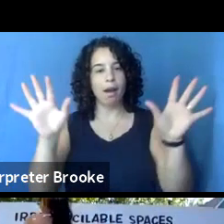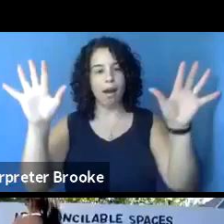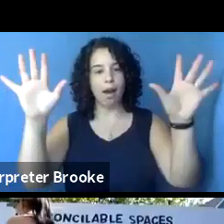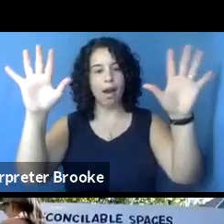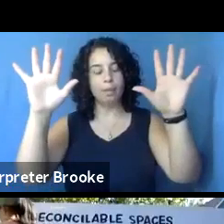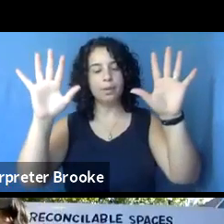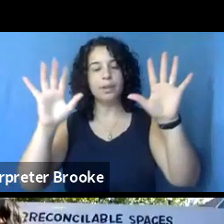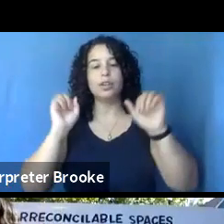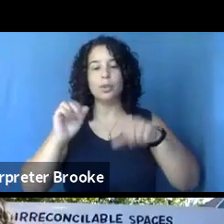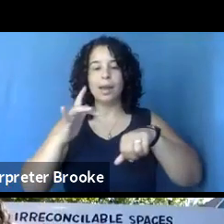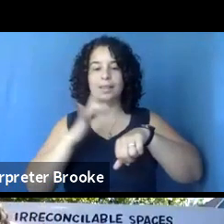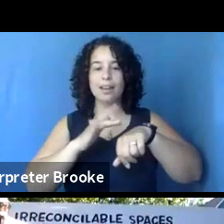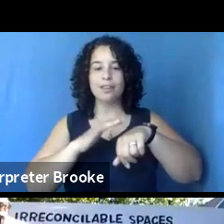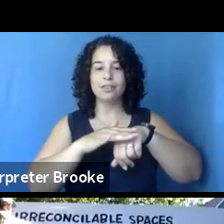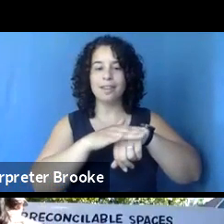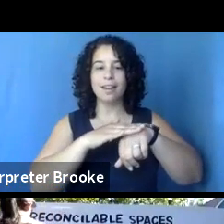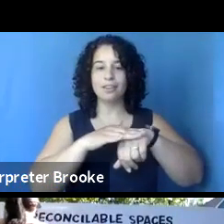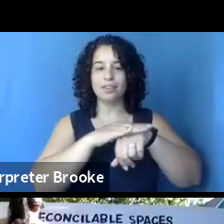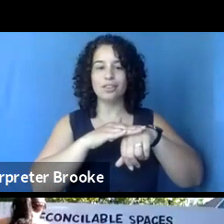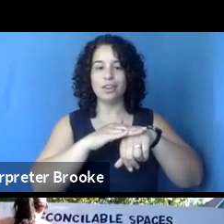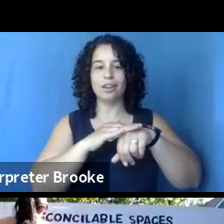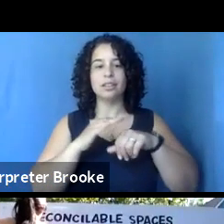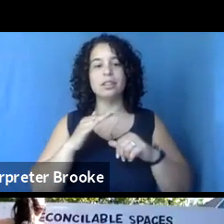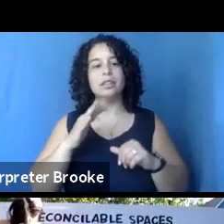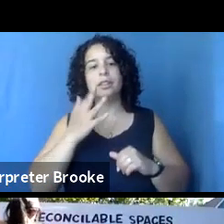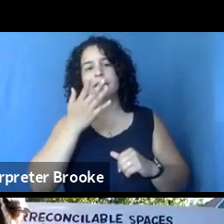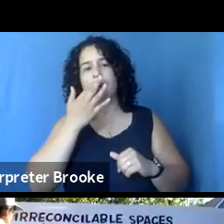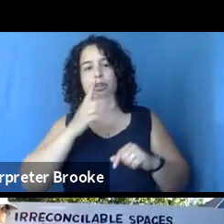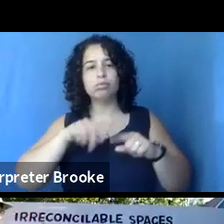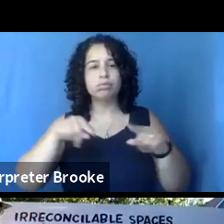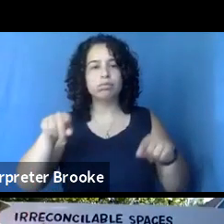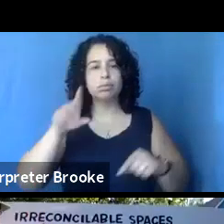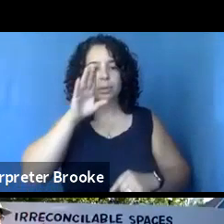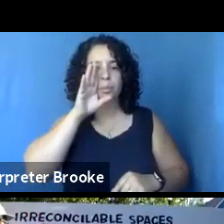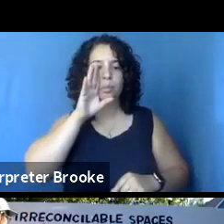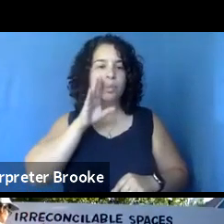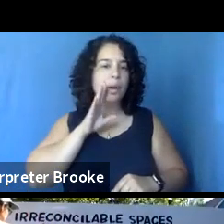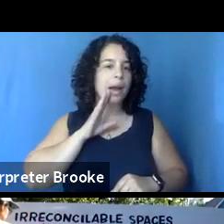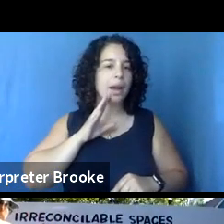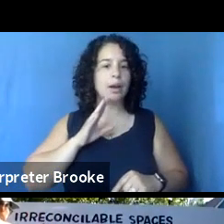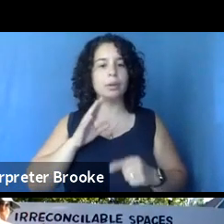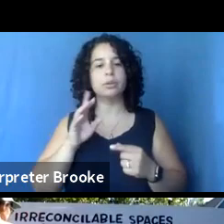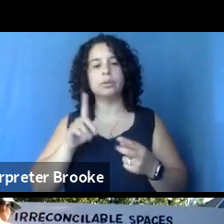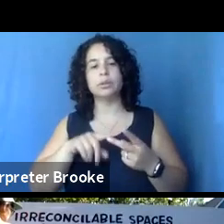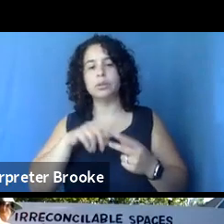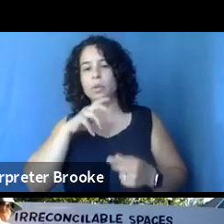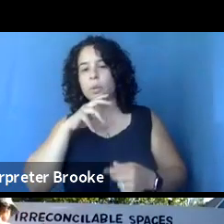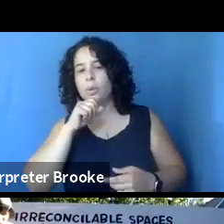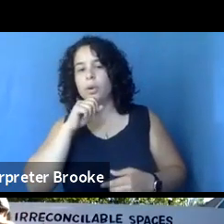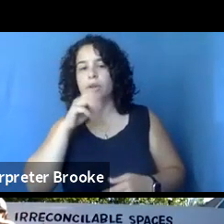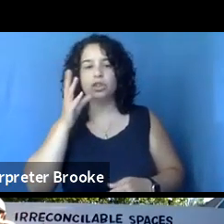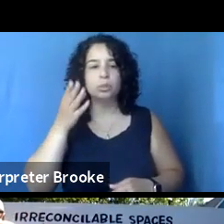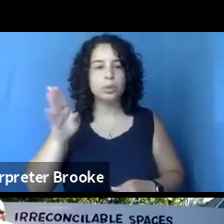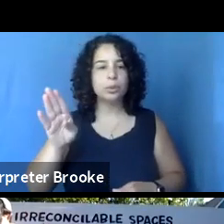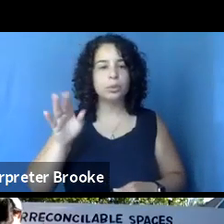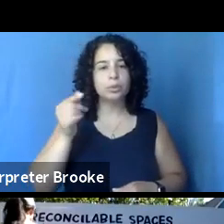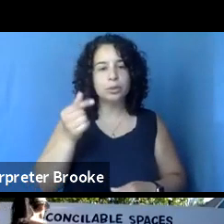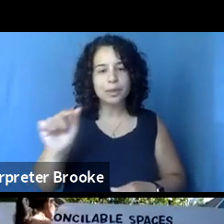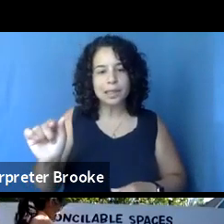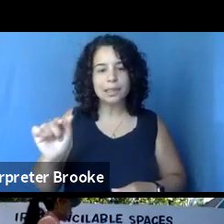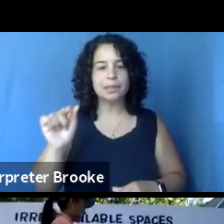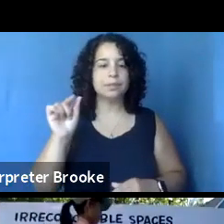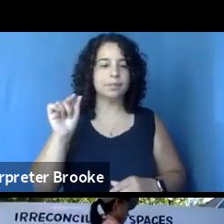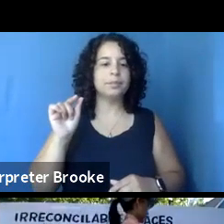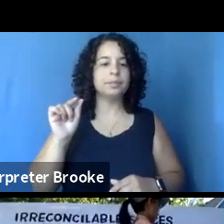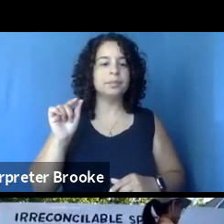textured and has the colors brown, various shades of brown, orange, blue, green. I